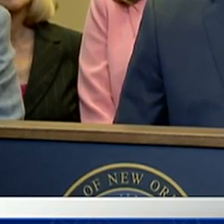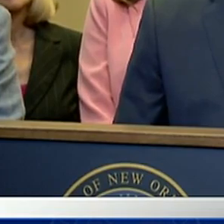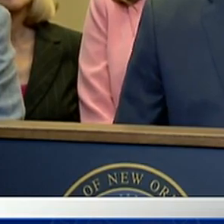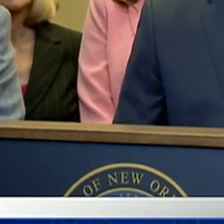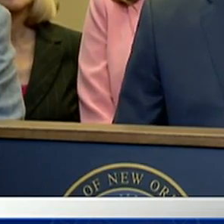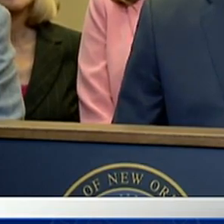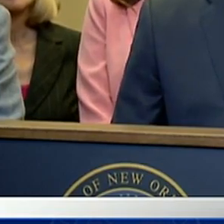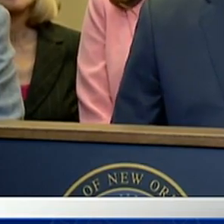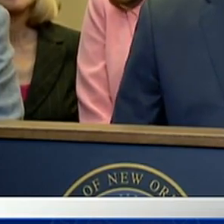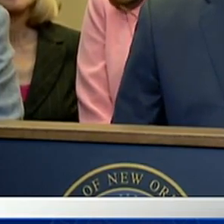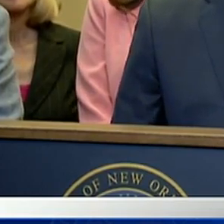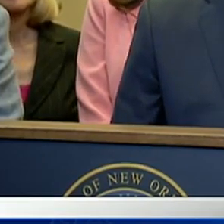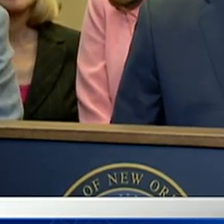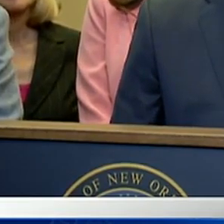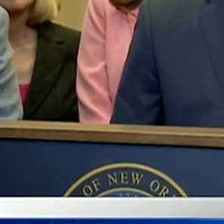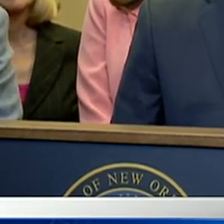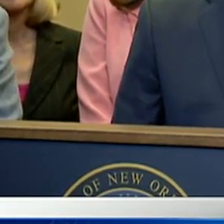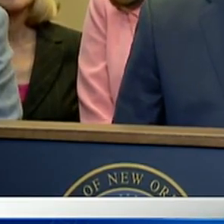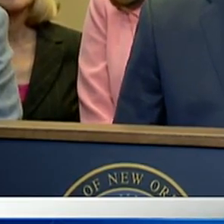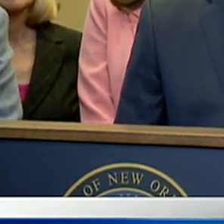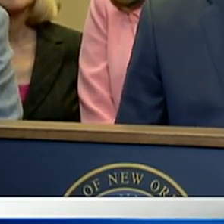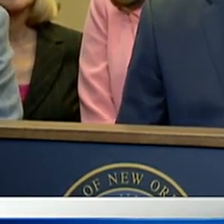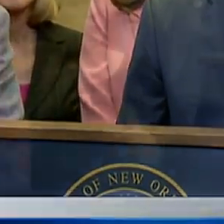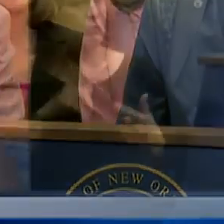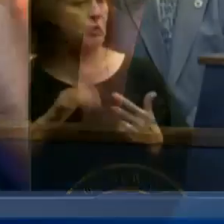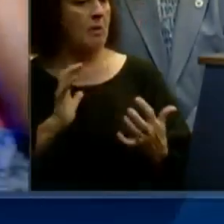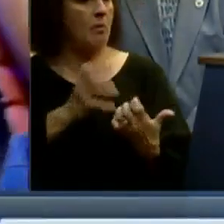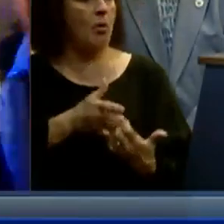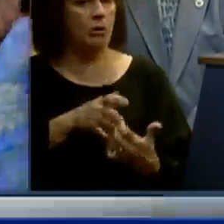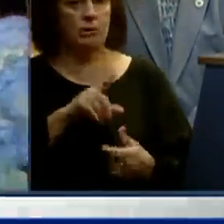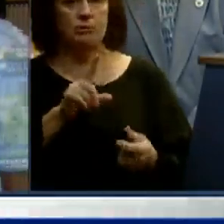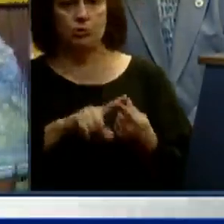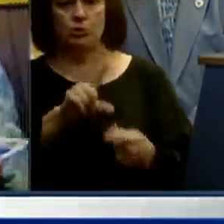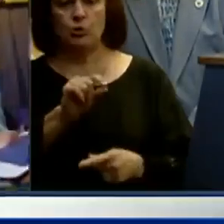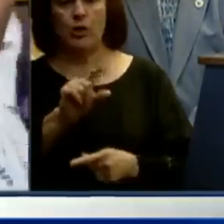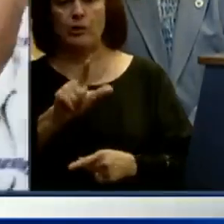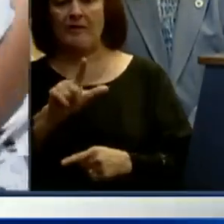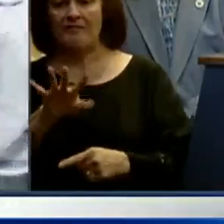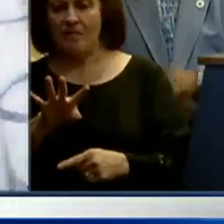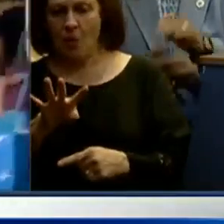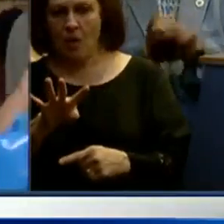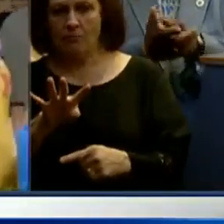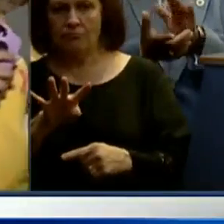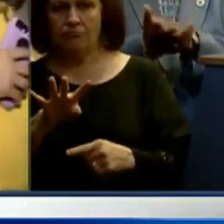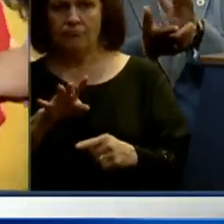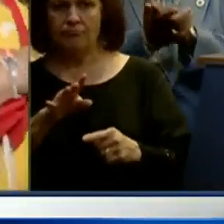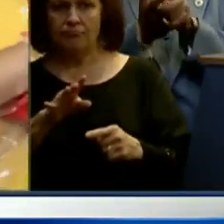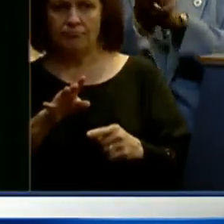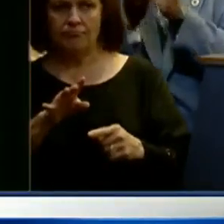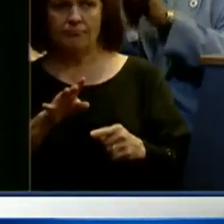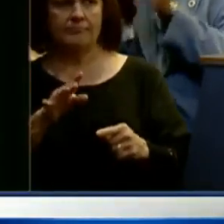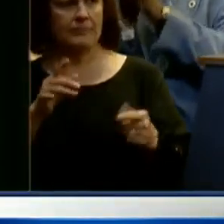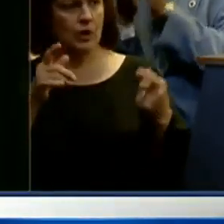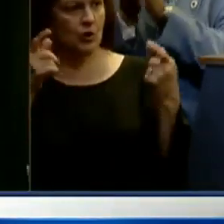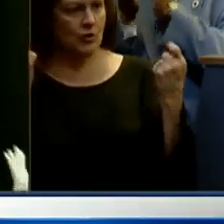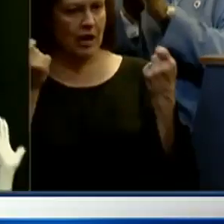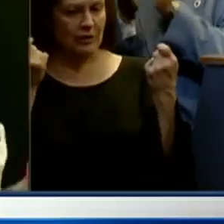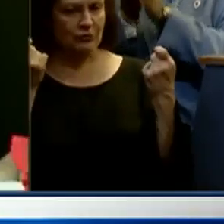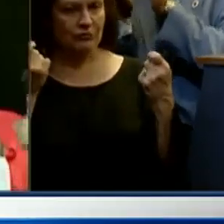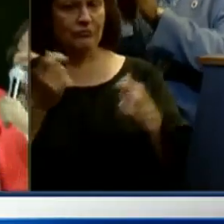years, and I'm pleased to join you in extending our partnership through 2024. Yes. Congratulations.